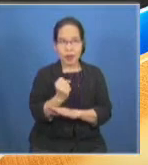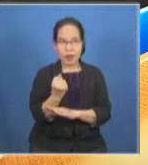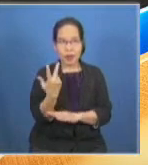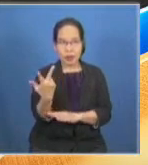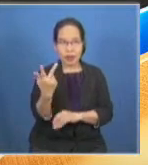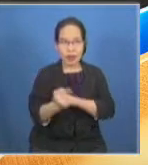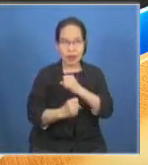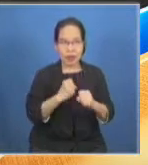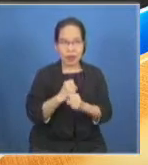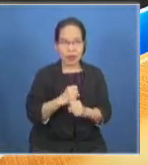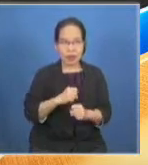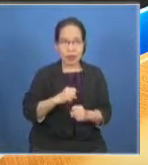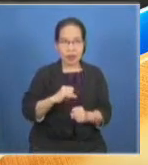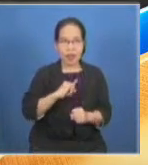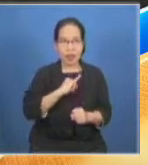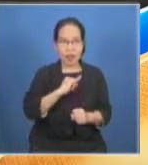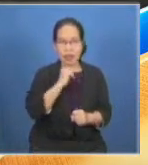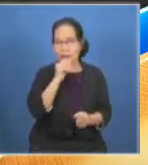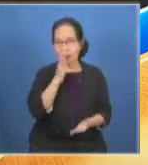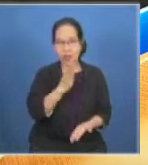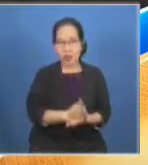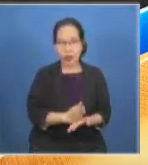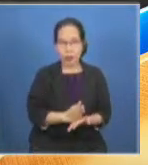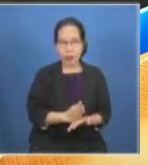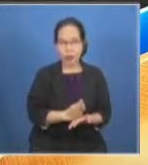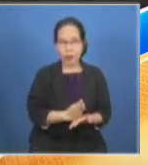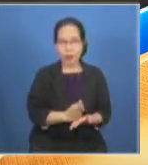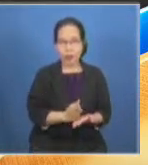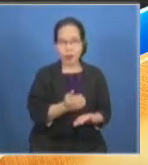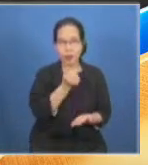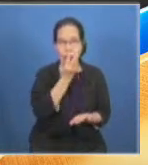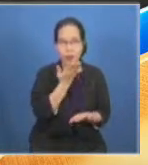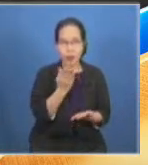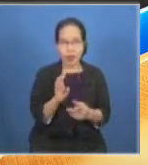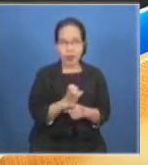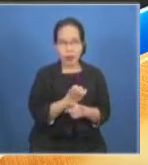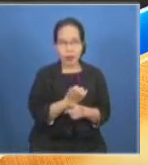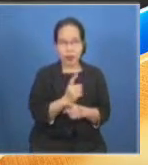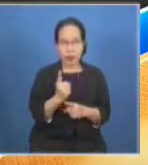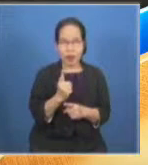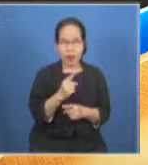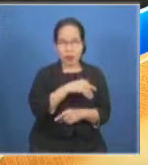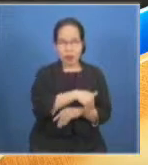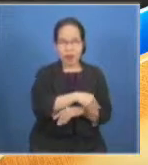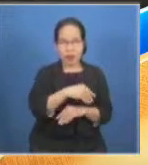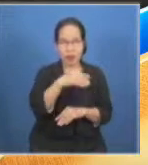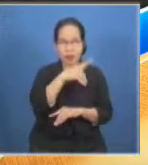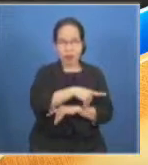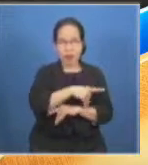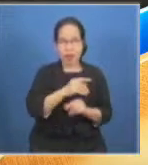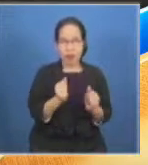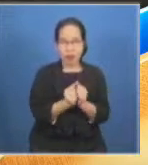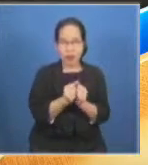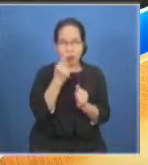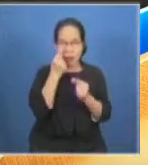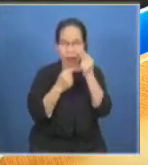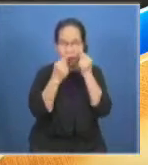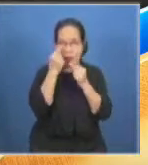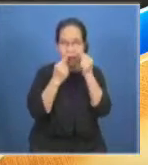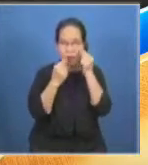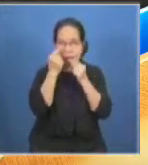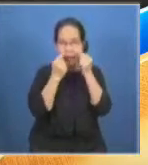Therefore, watch and remember that by the space of 3 years, I cease not to warn everyone night and